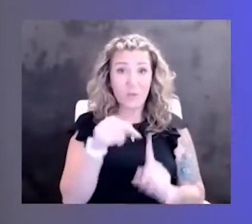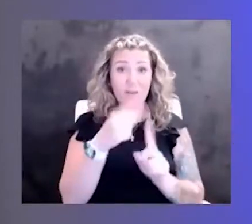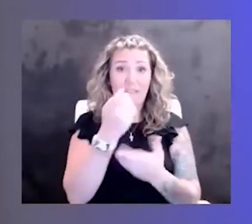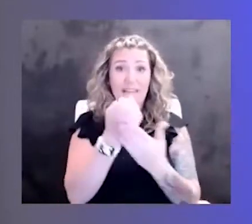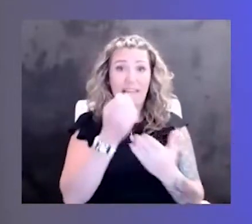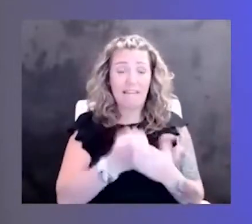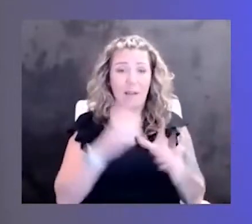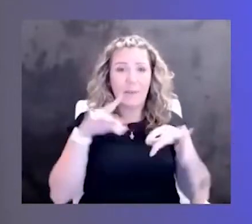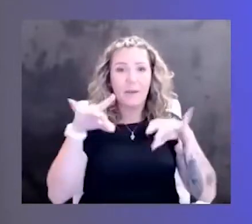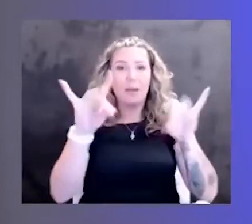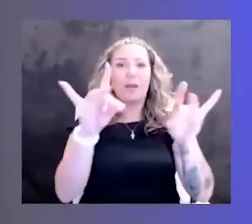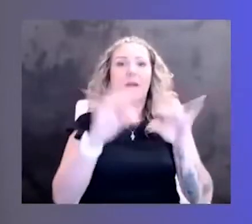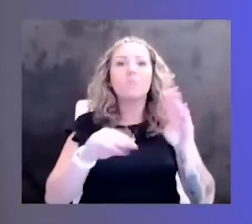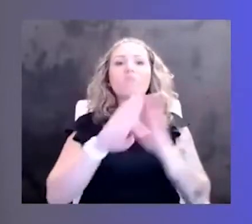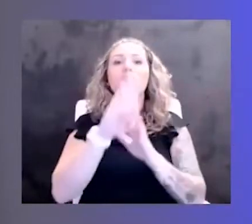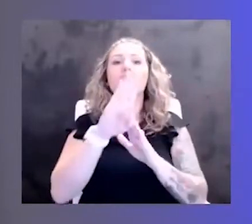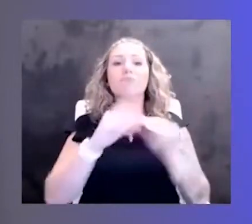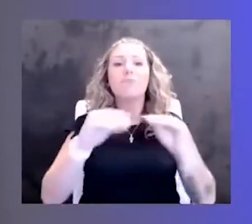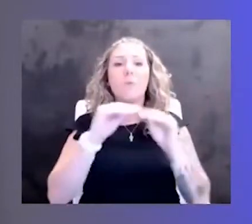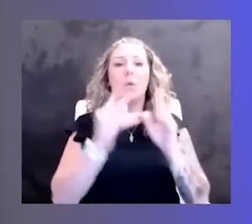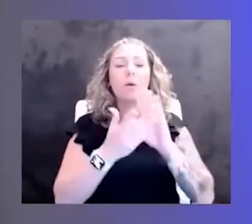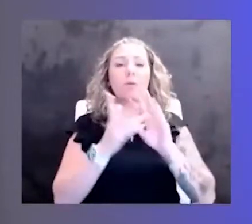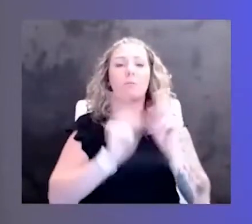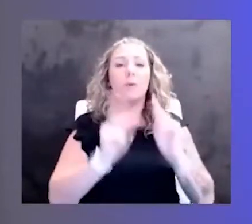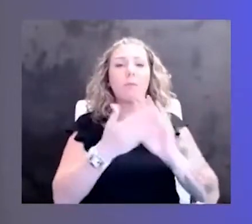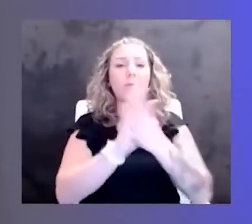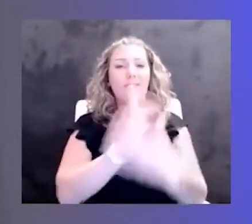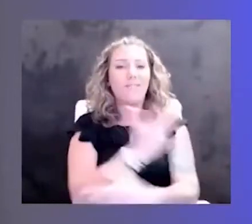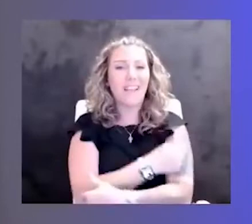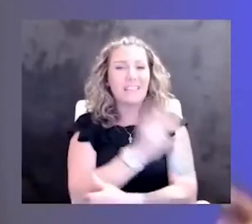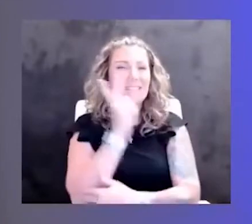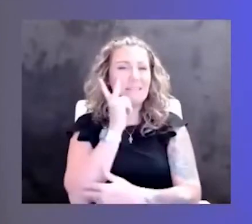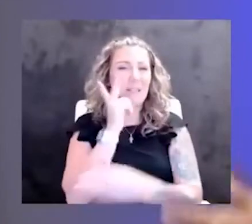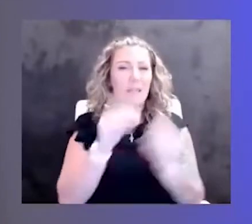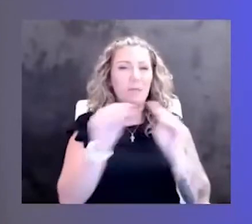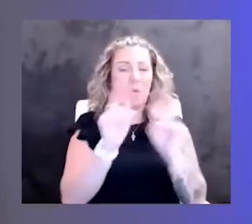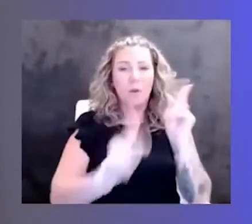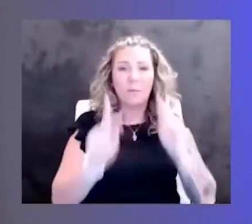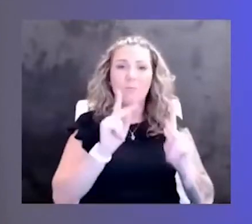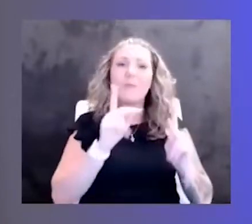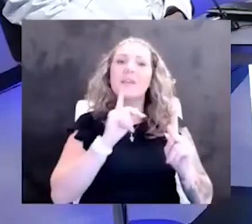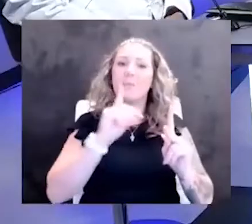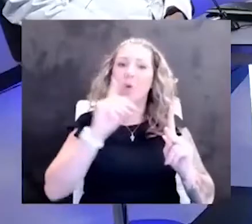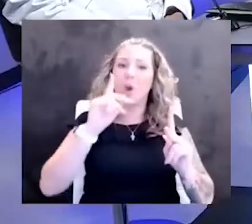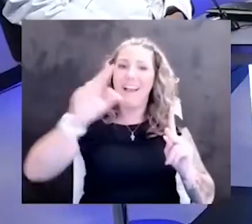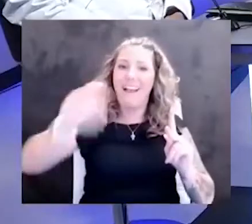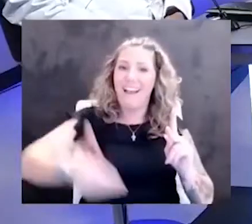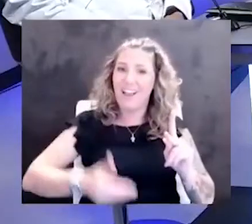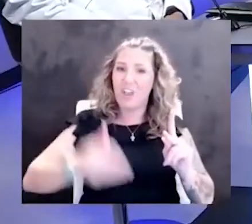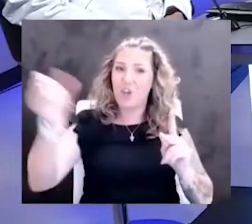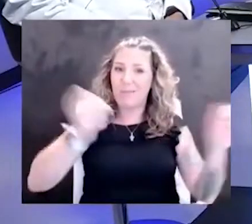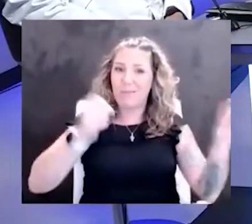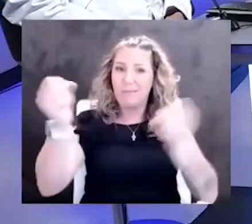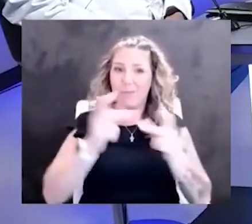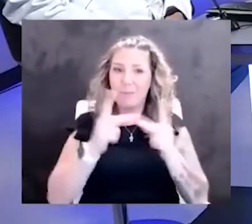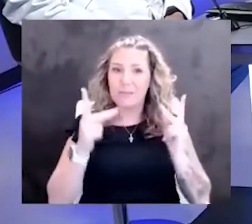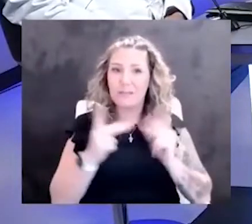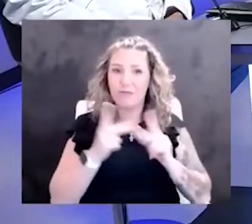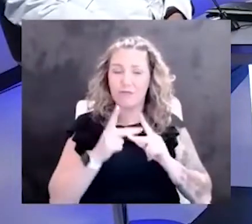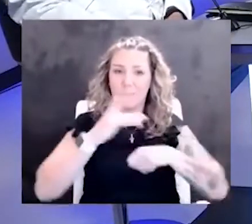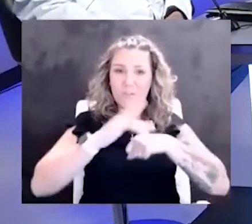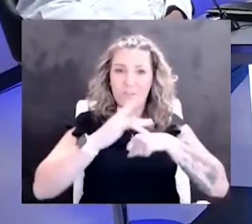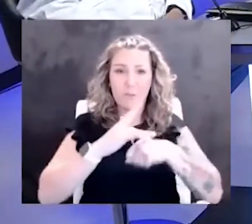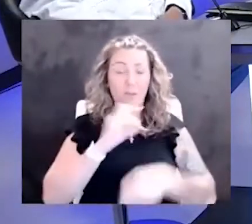and more people get vaccinated, we'll start to see more folks filling those positions that are open. Yeah, I think the pandemic caused such